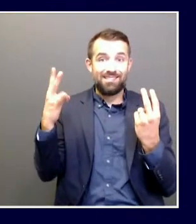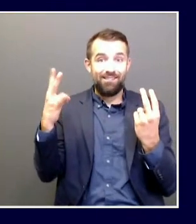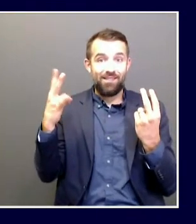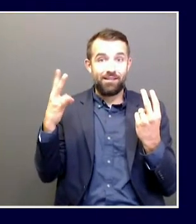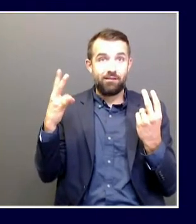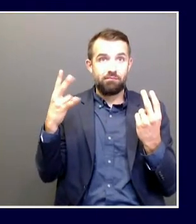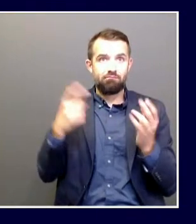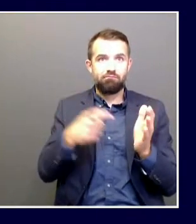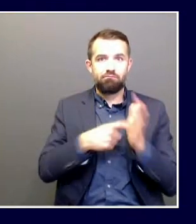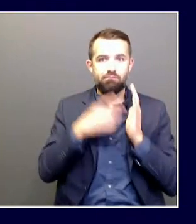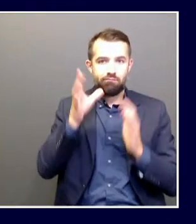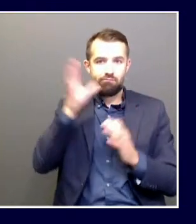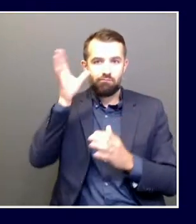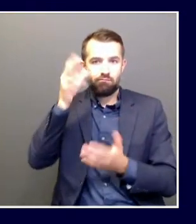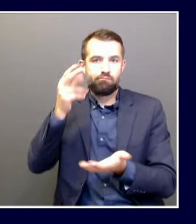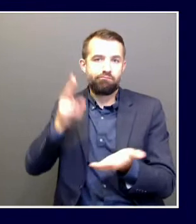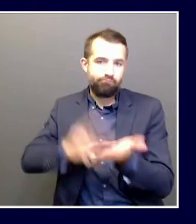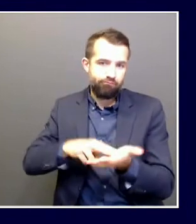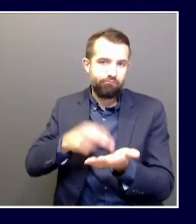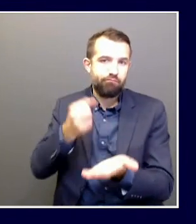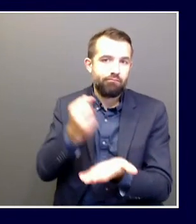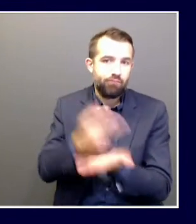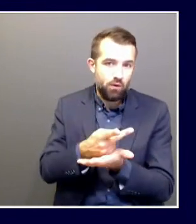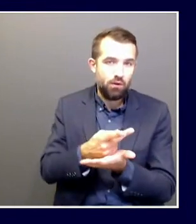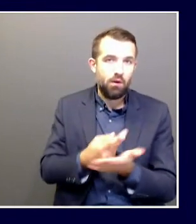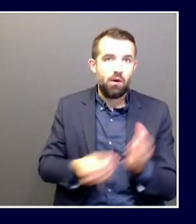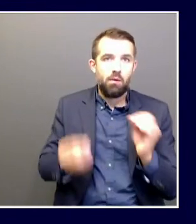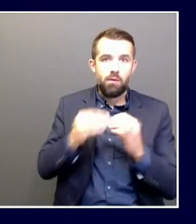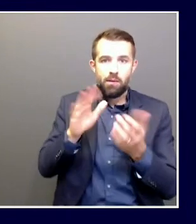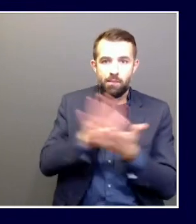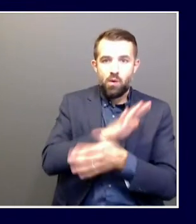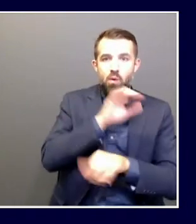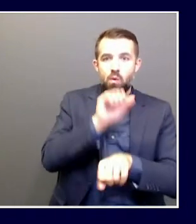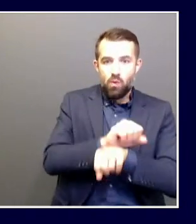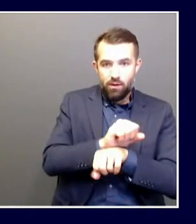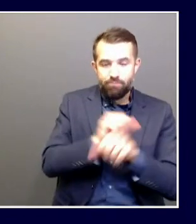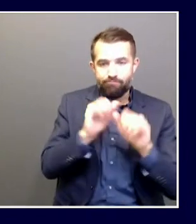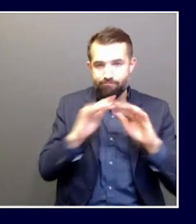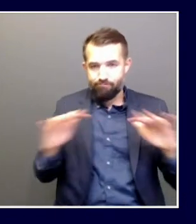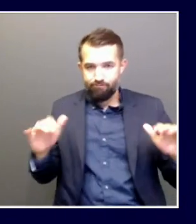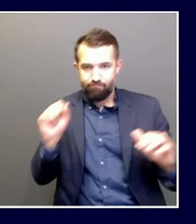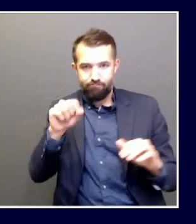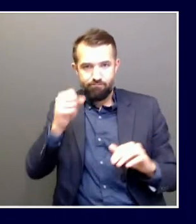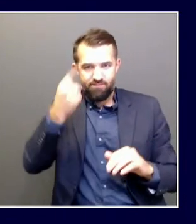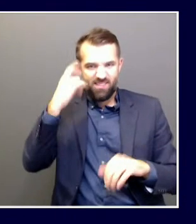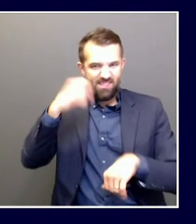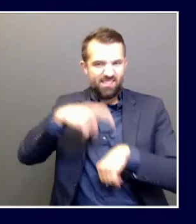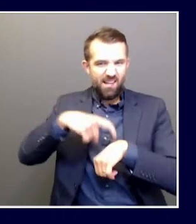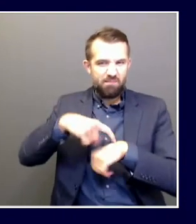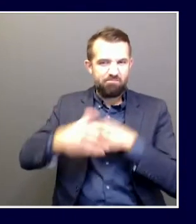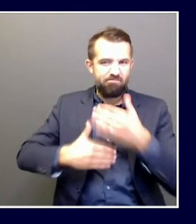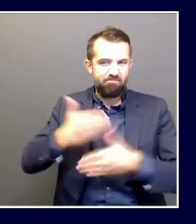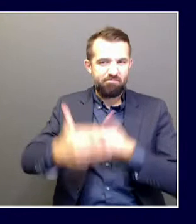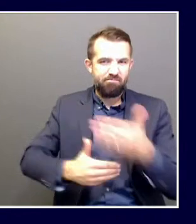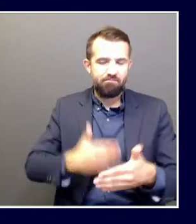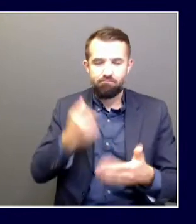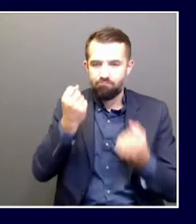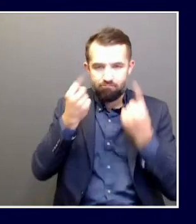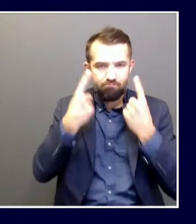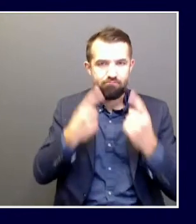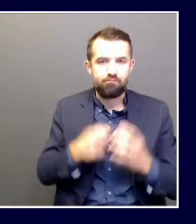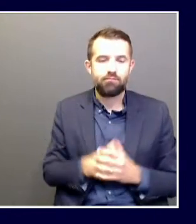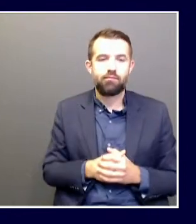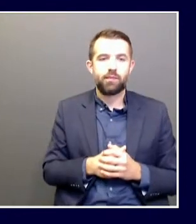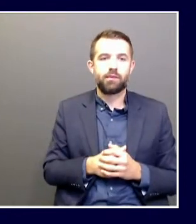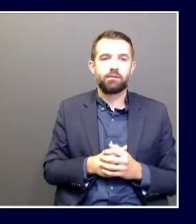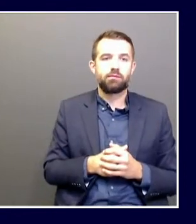how to do this. So we do know that there is always a learning curve. There's always some time that gets taken between when somebody becomes first eligible and